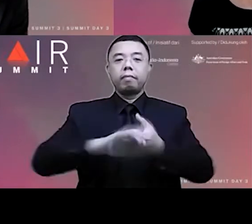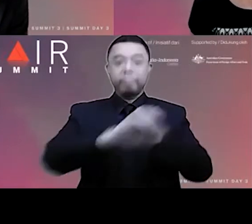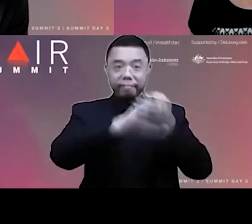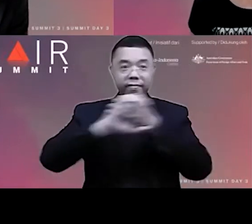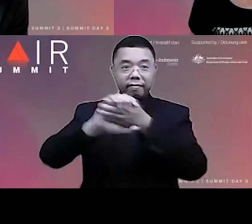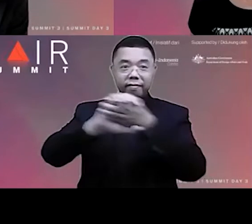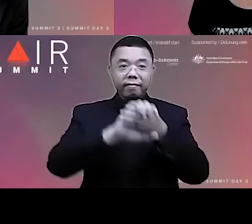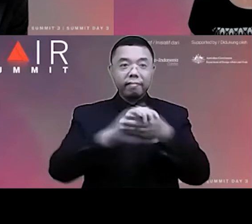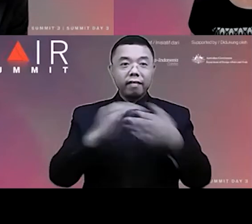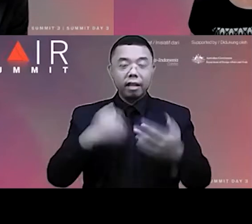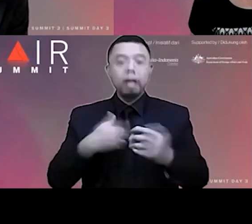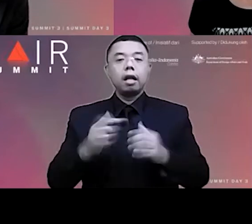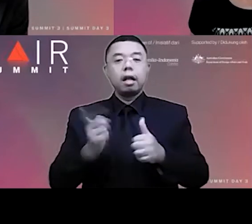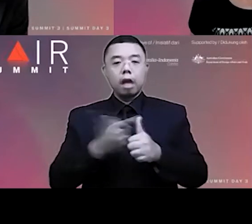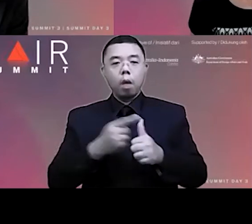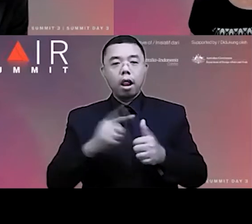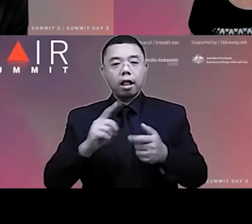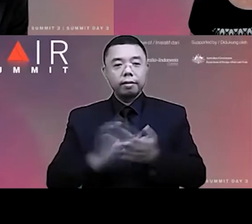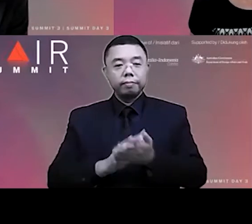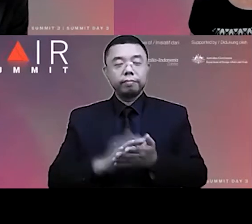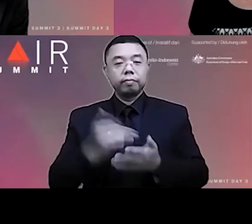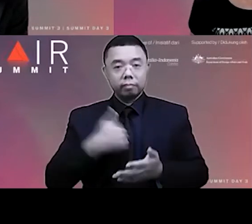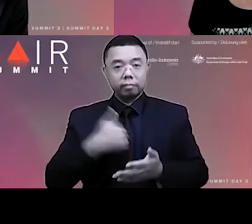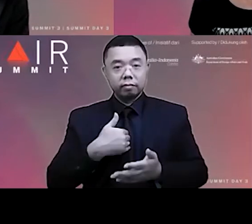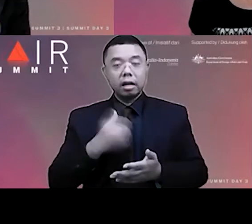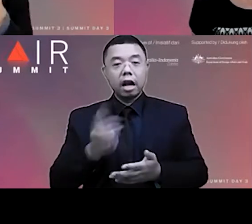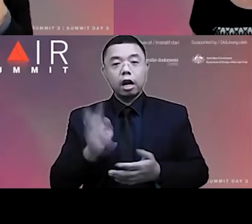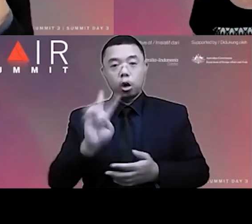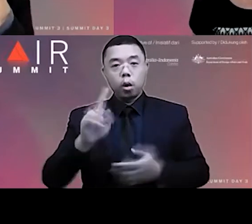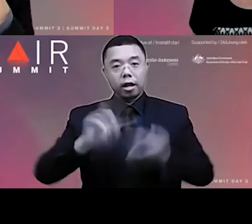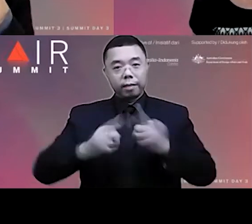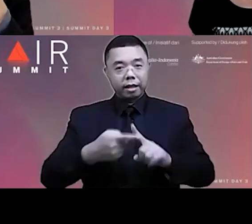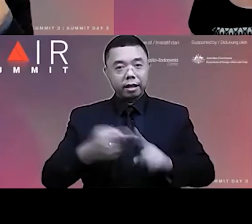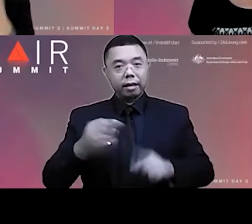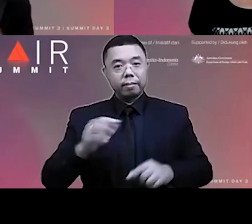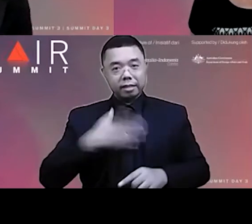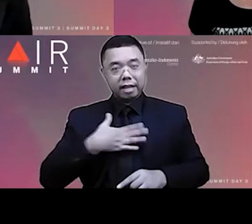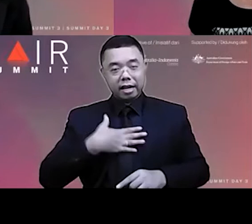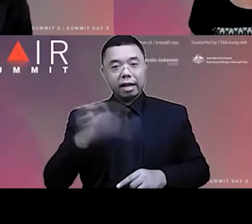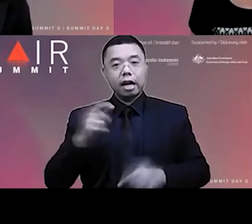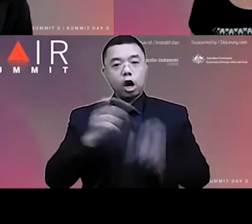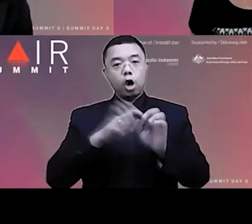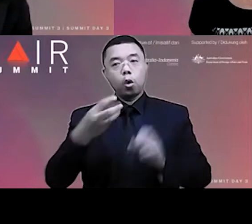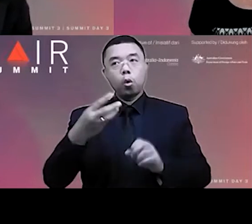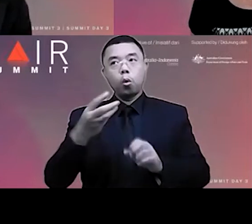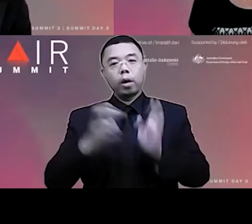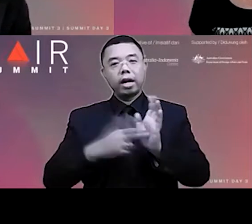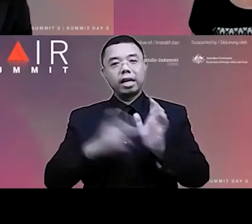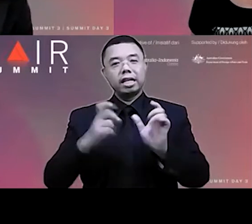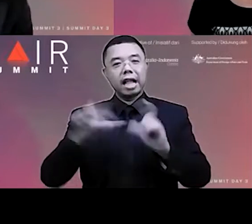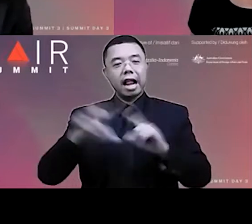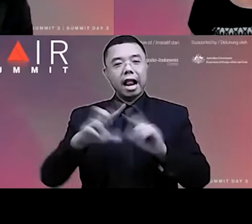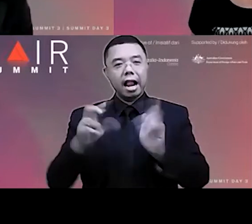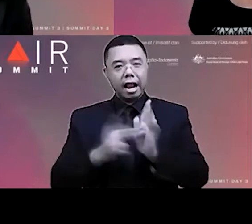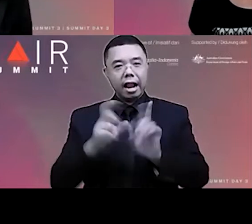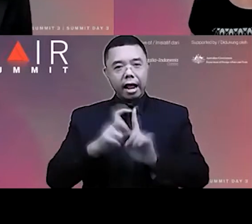also have another two colleagues at the University of Queensland join this project, Dr. Lin Jie Shi and Dr. Jie Wong.